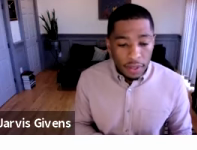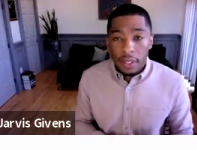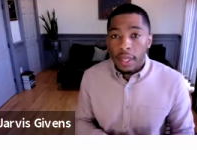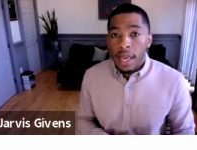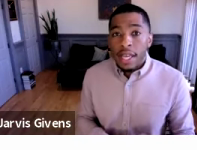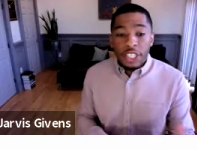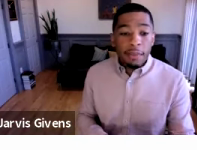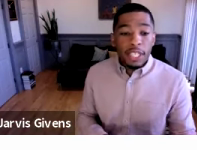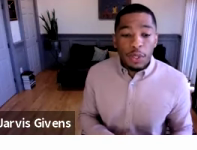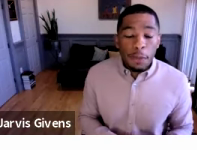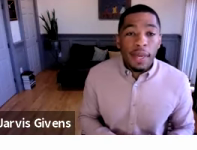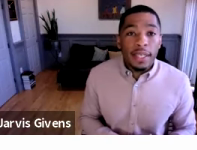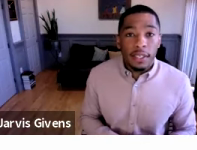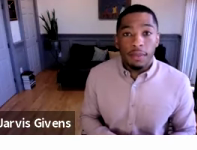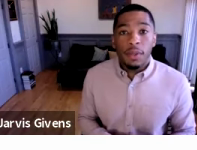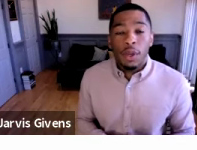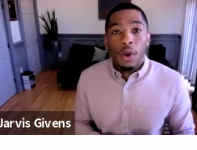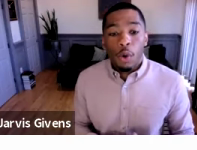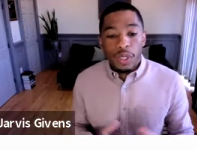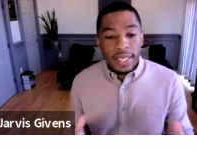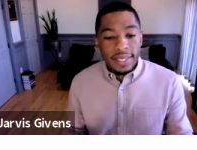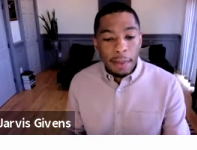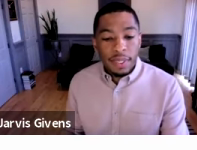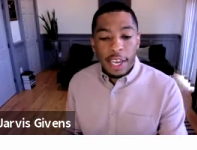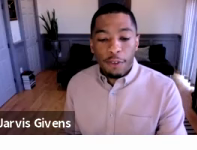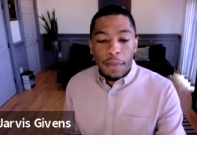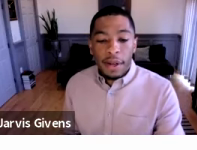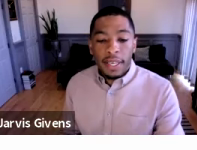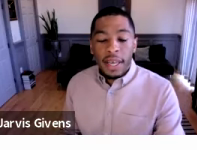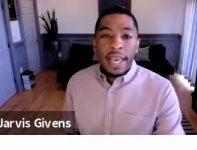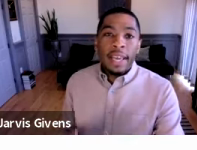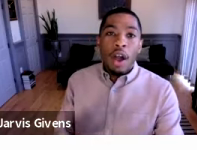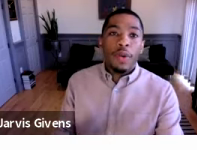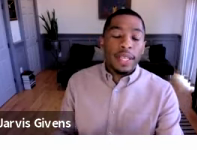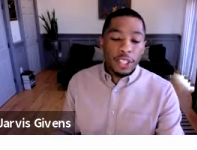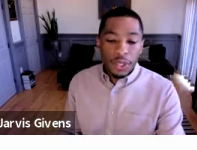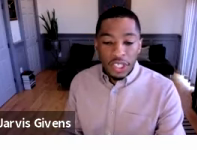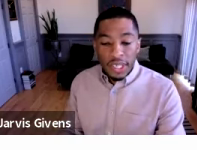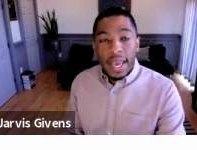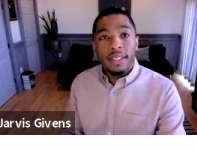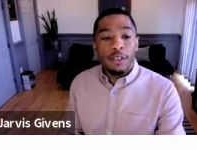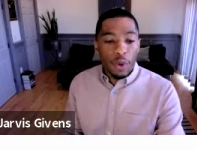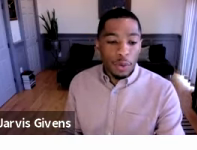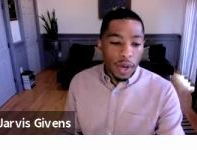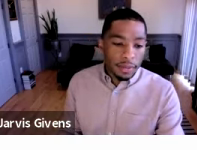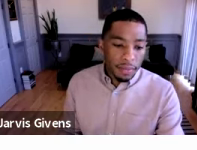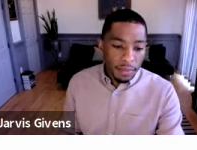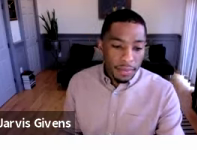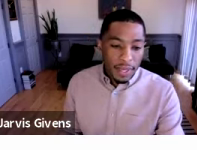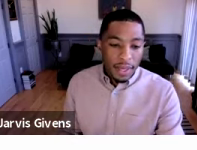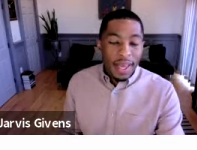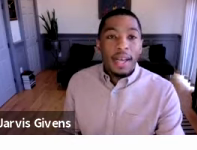slaves. James W.C. Pennington, who was an escaped slave from Maryland, inaugurated this tradition in